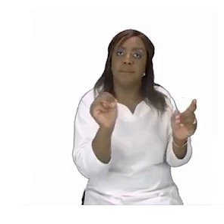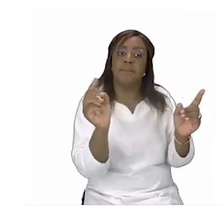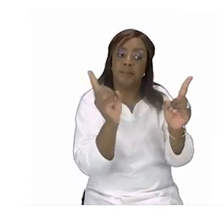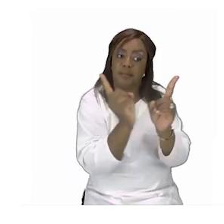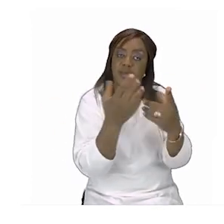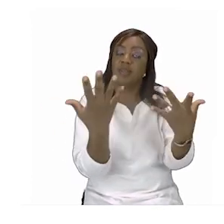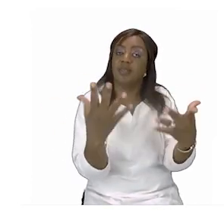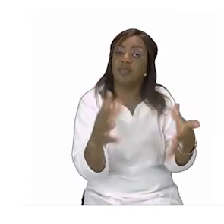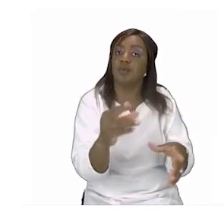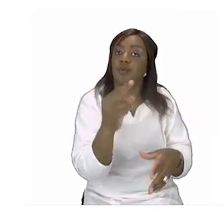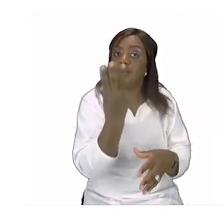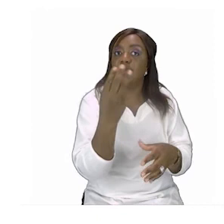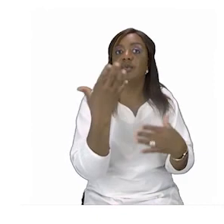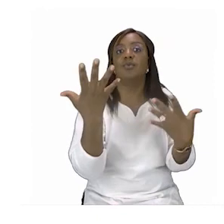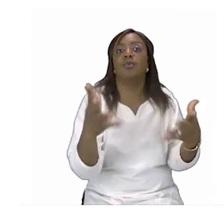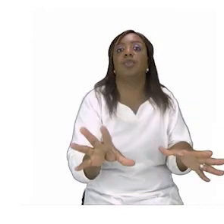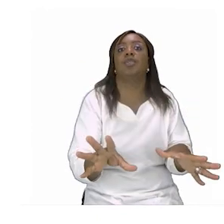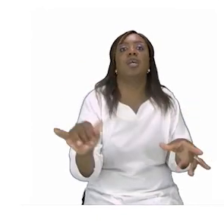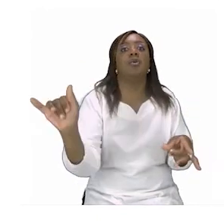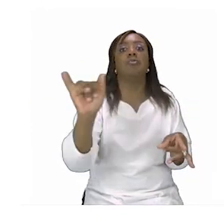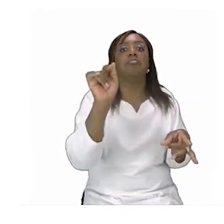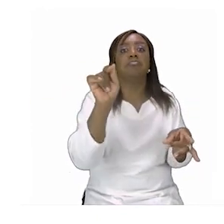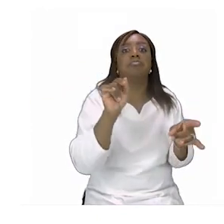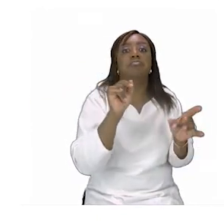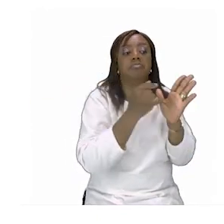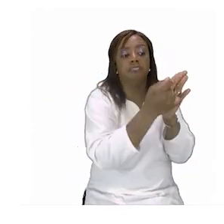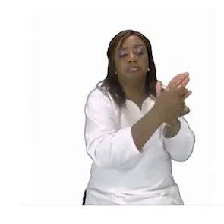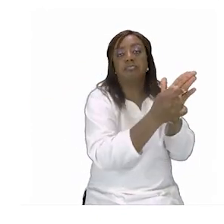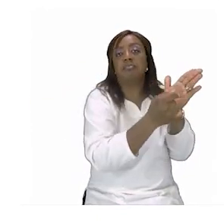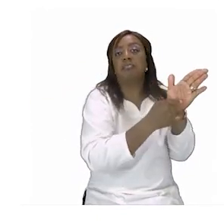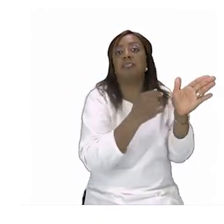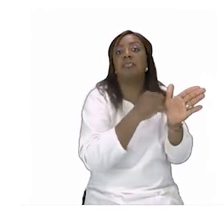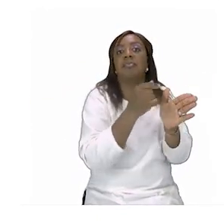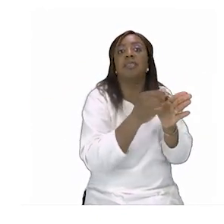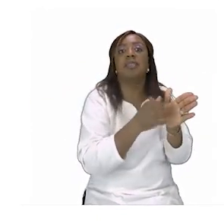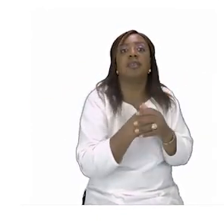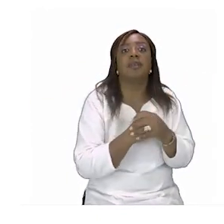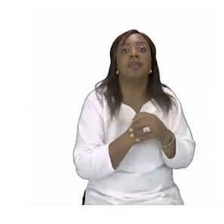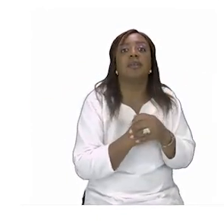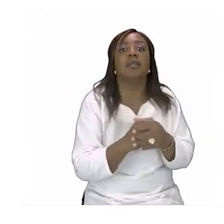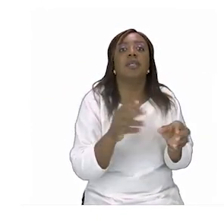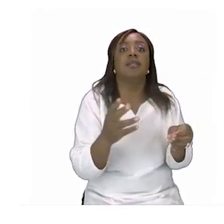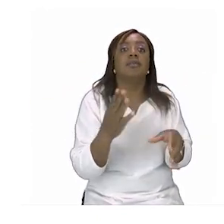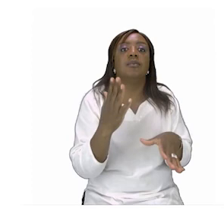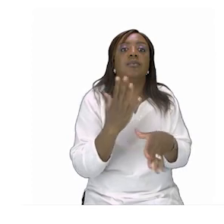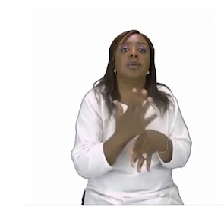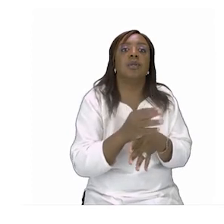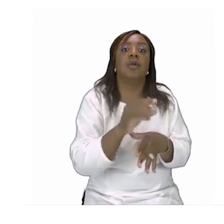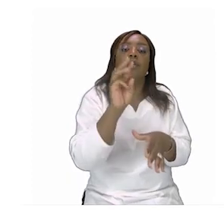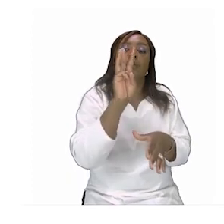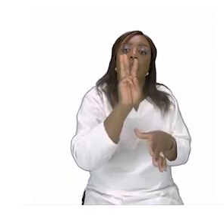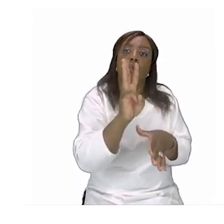the third word we used. The word we are looking for here is the word